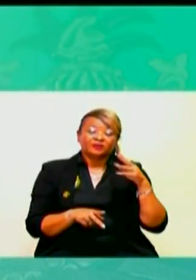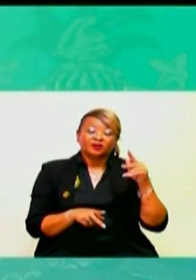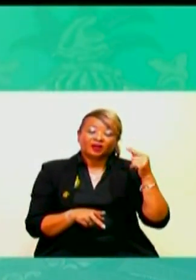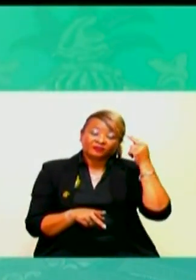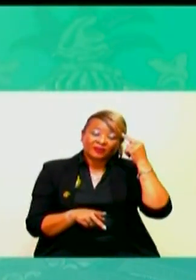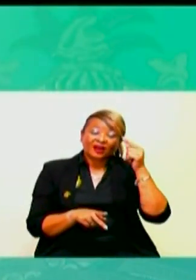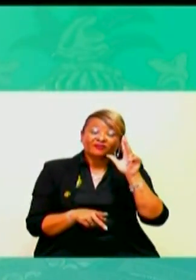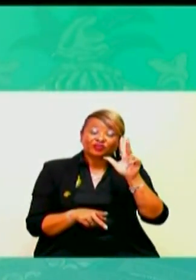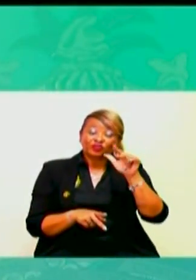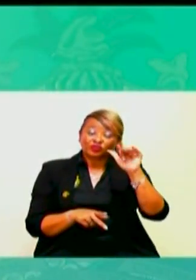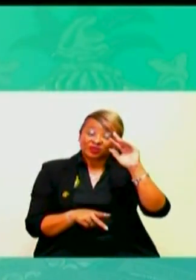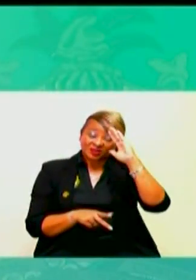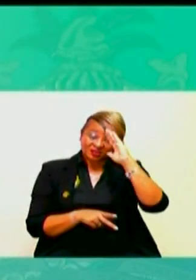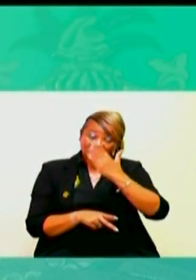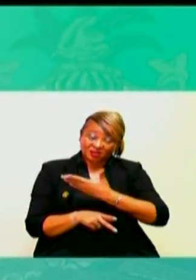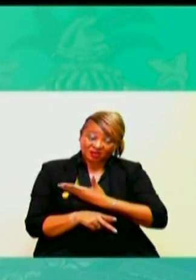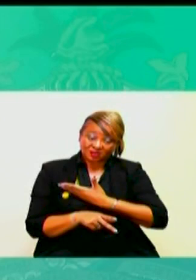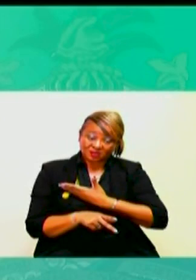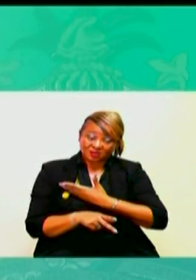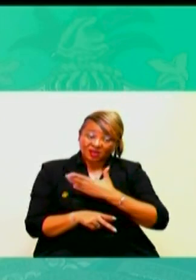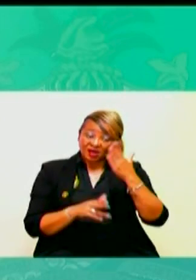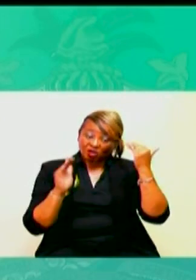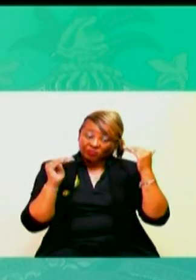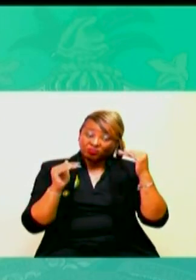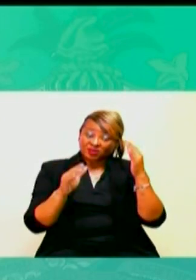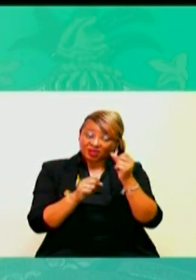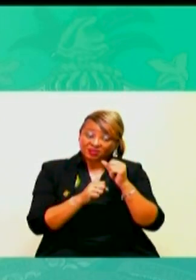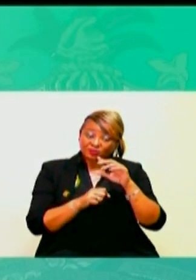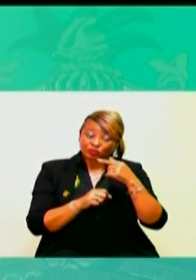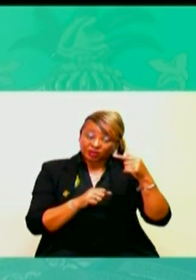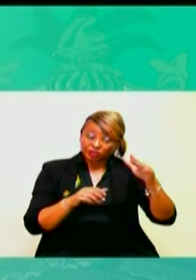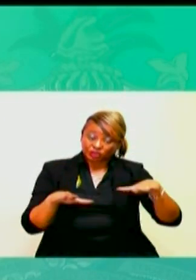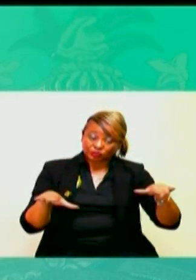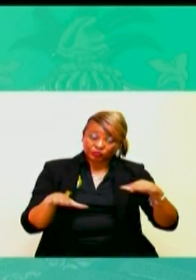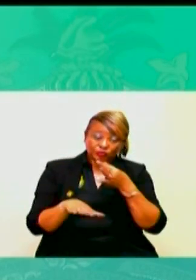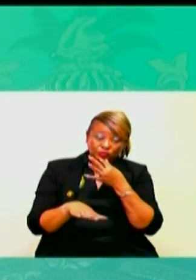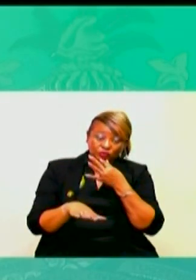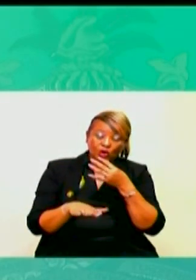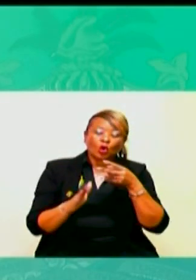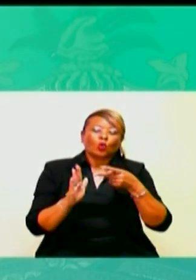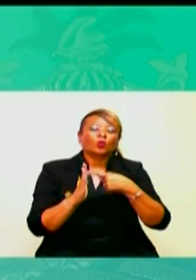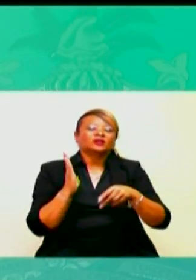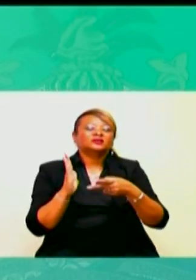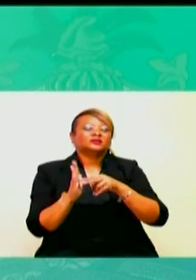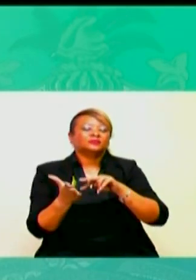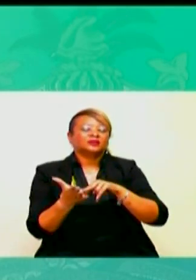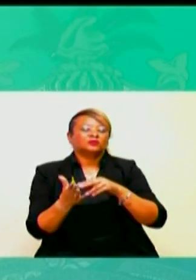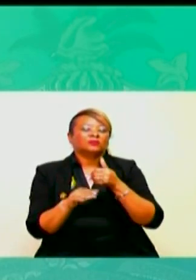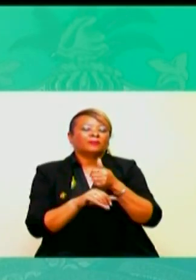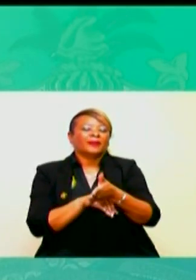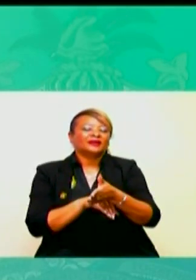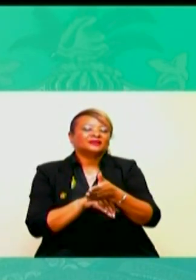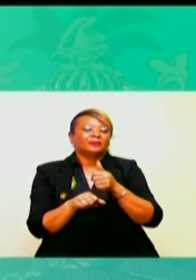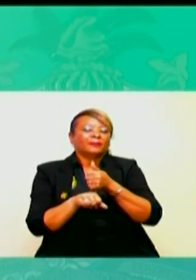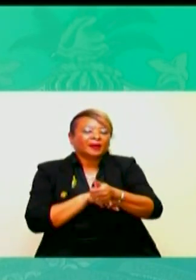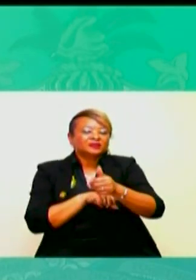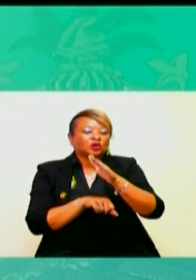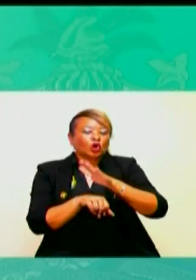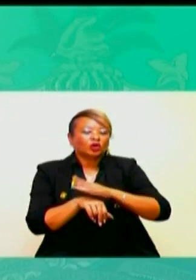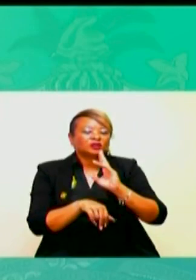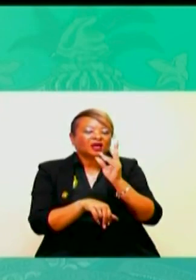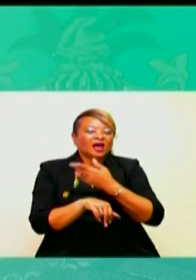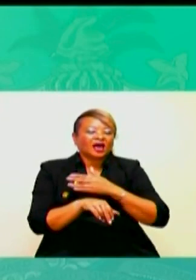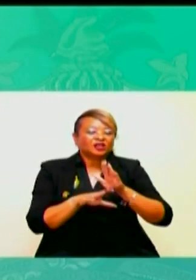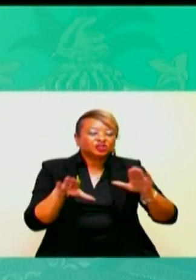sons, and I hope to get some grandchildren soon. And what does it mean then that we passing this down on, Madam Speaker, to our children, our